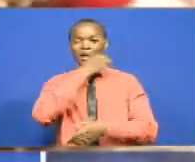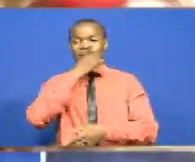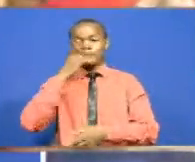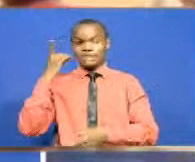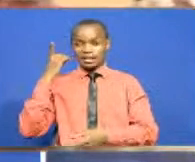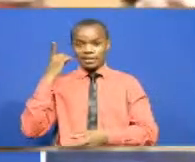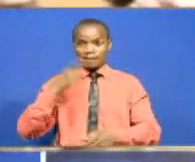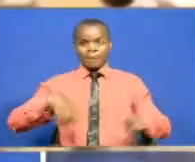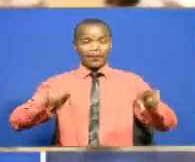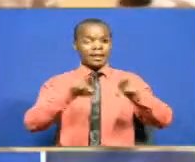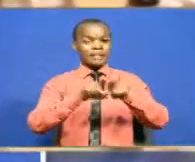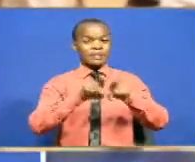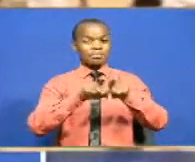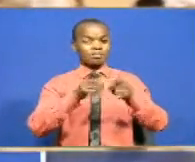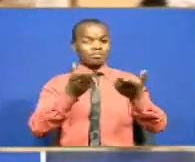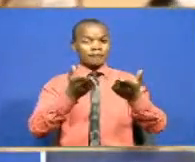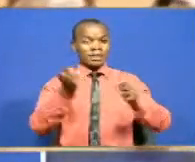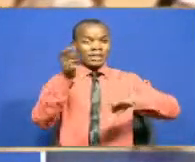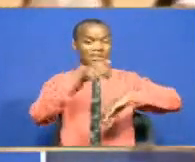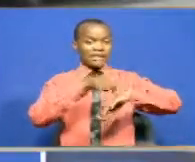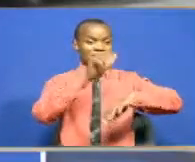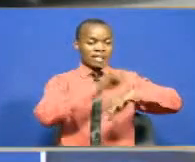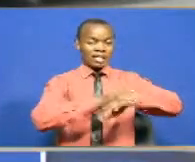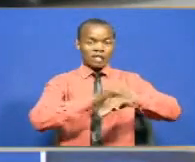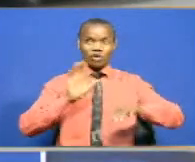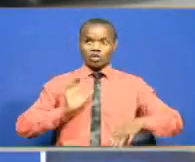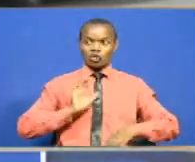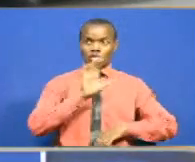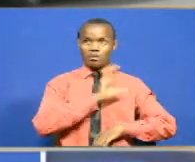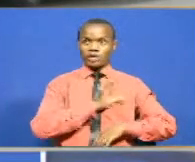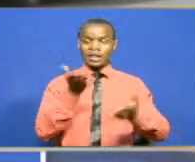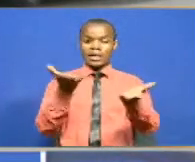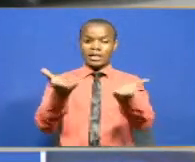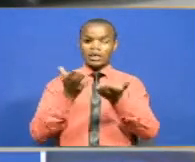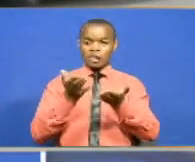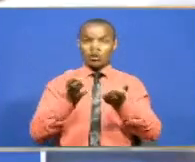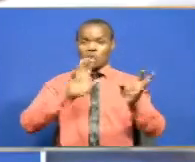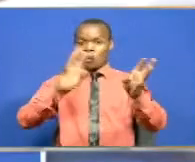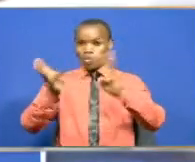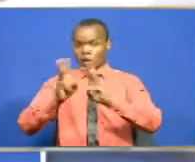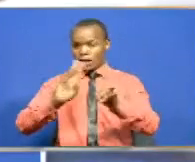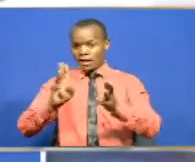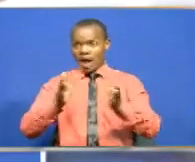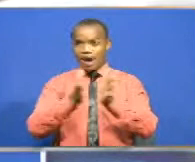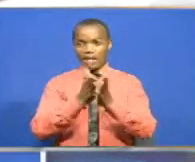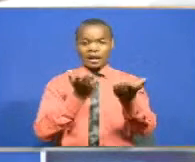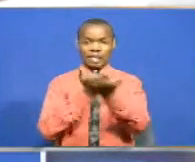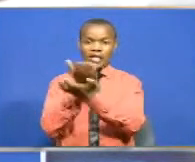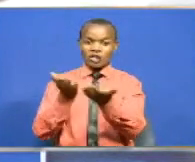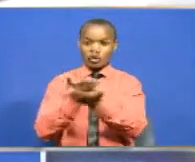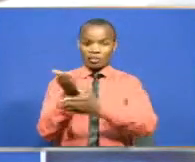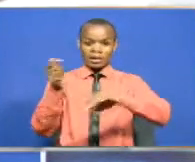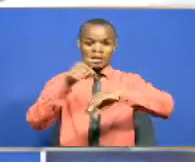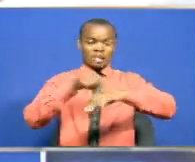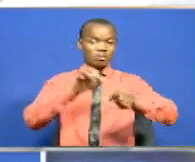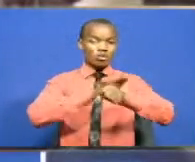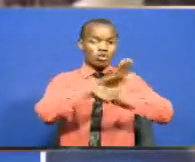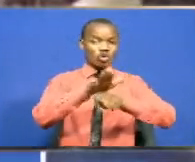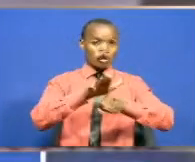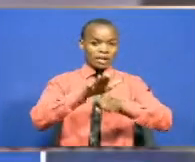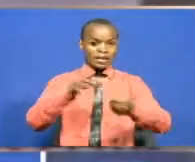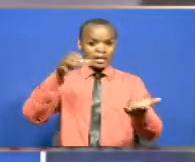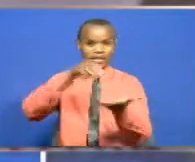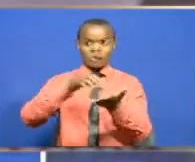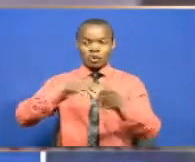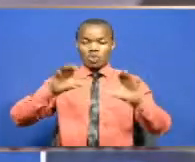long-running conflict and a lack of humanitarian access to communities in need, climate extremes, and the economic fallout of the COVID-19 pandemic, the